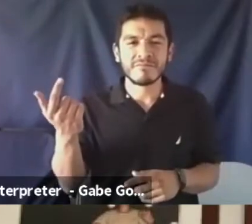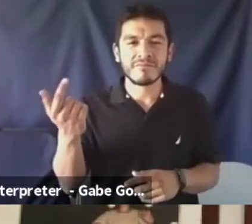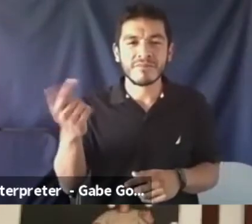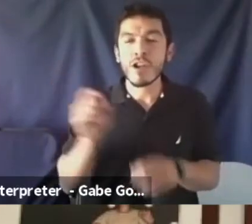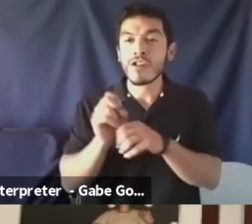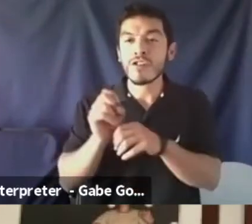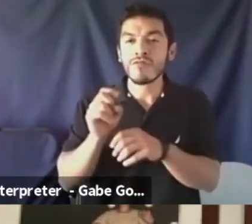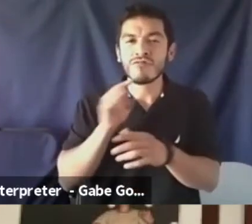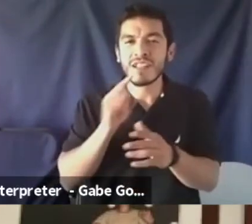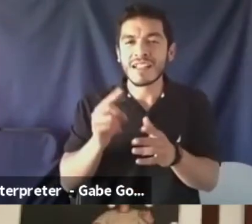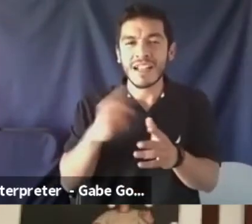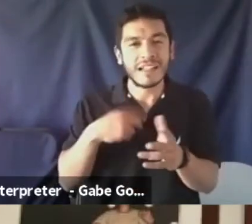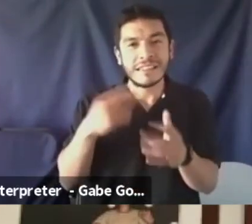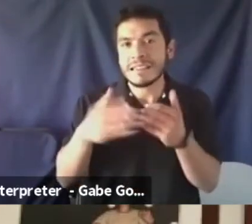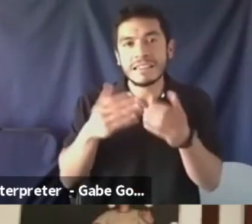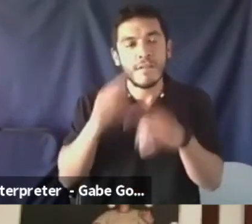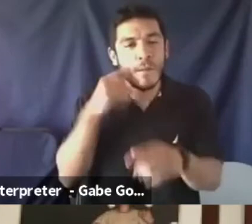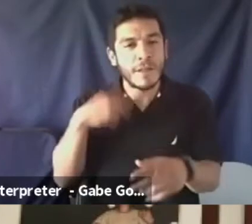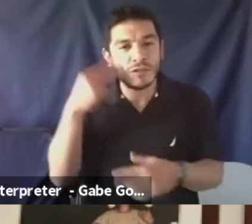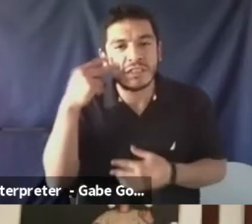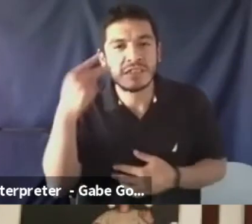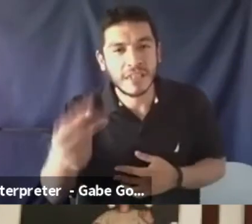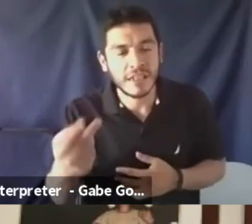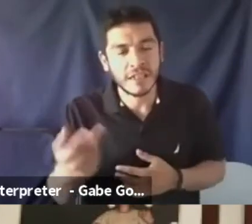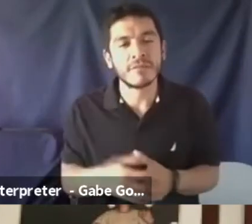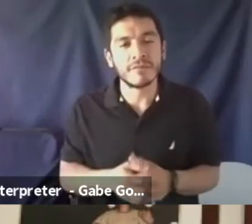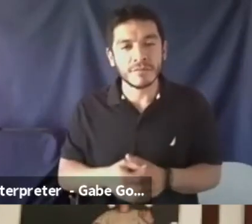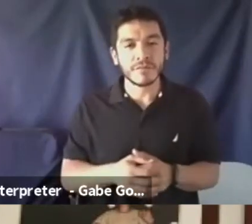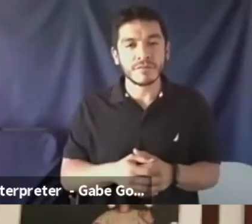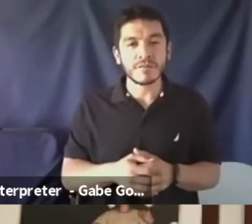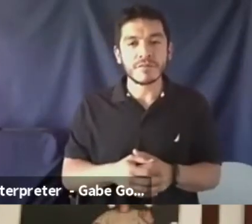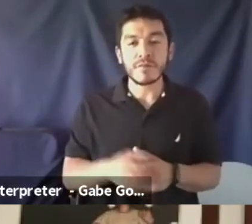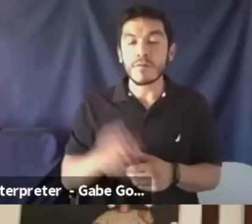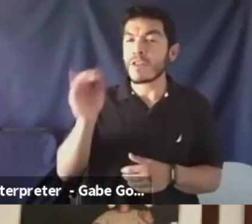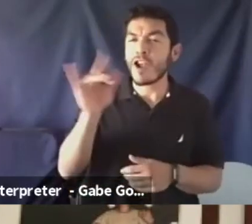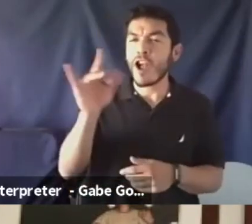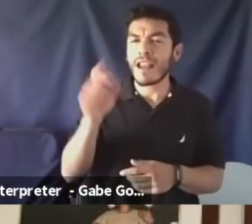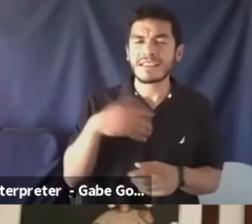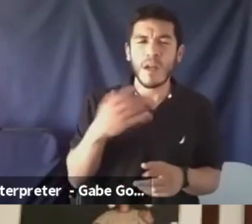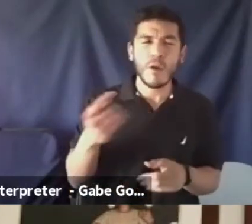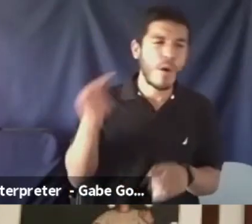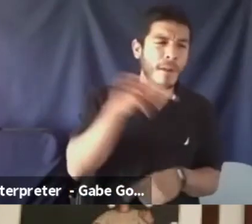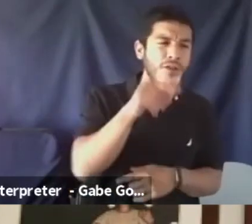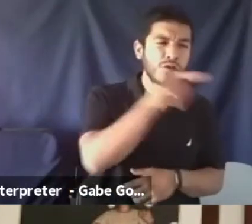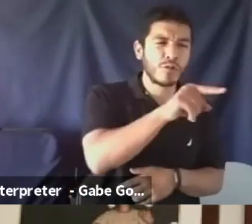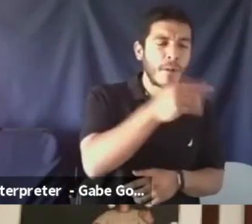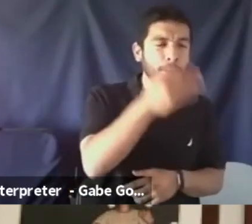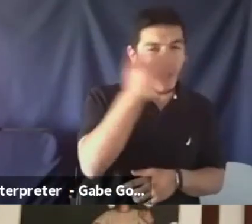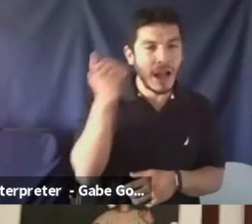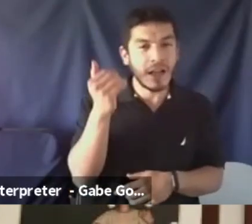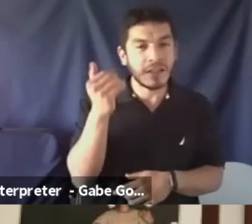out at me. So Charlese, I want to go back to you, because color palette. Okay,